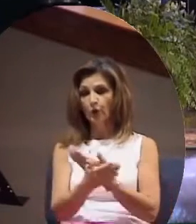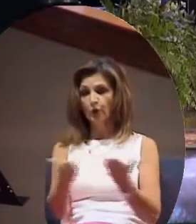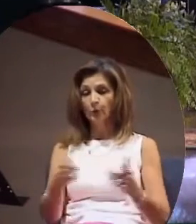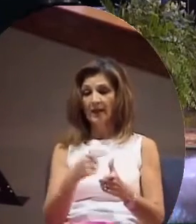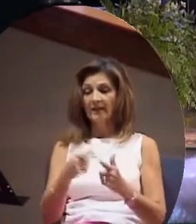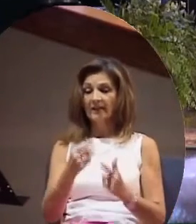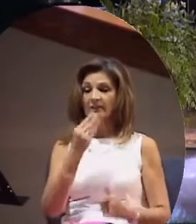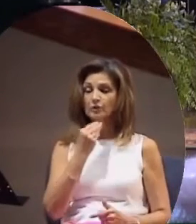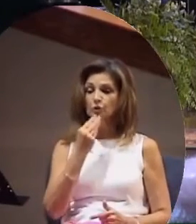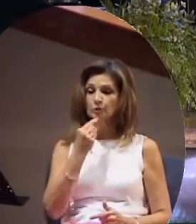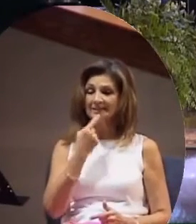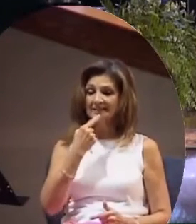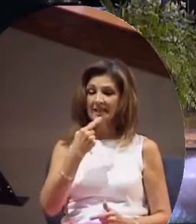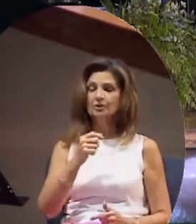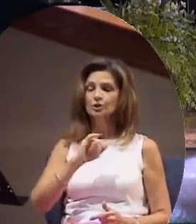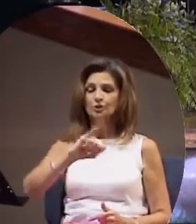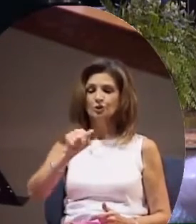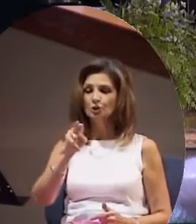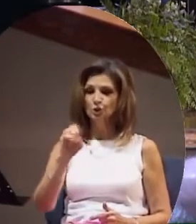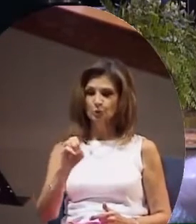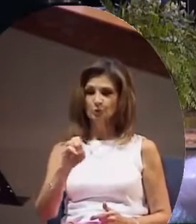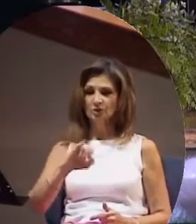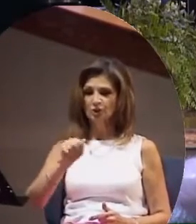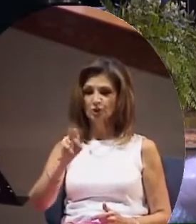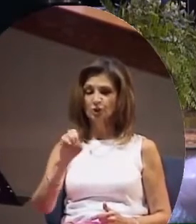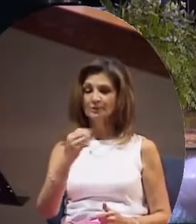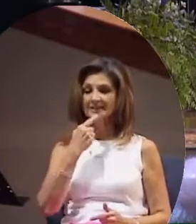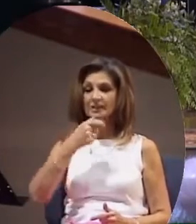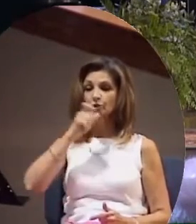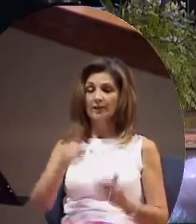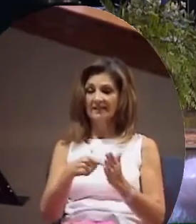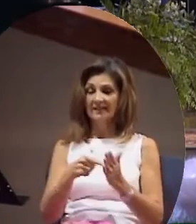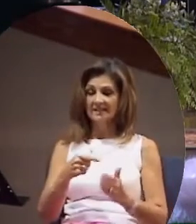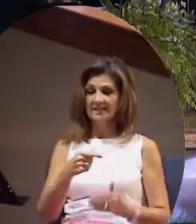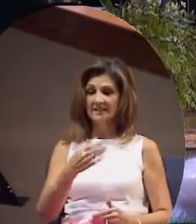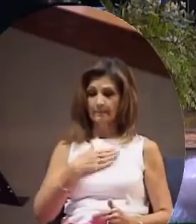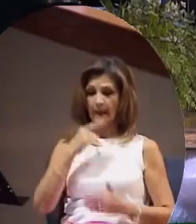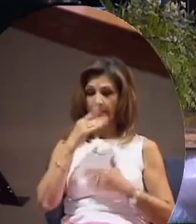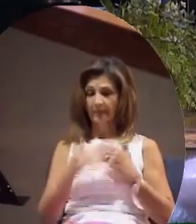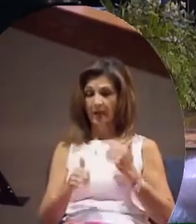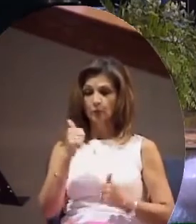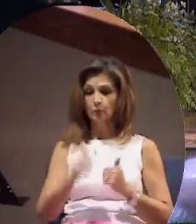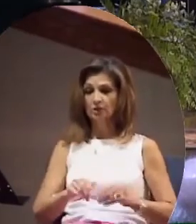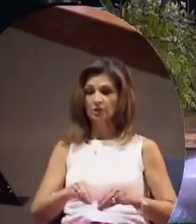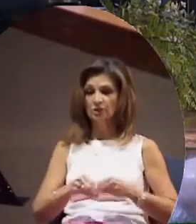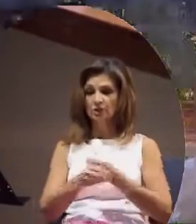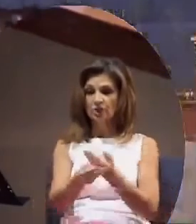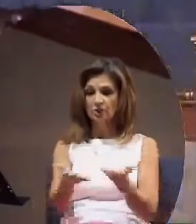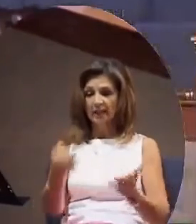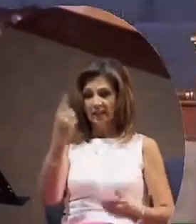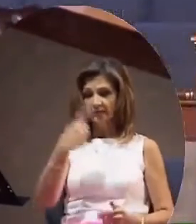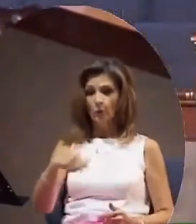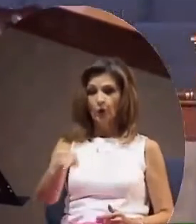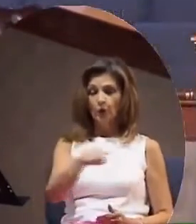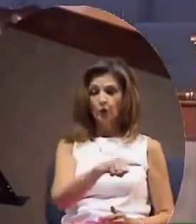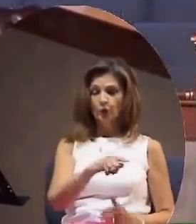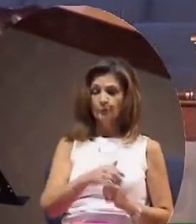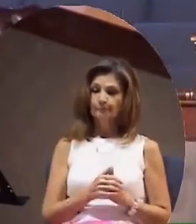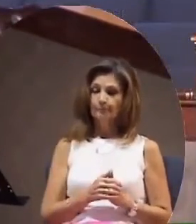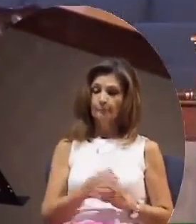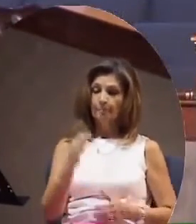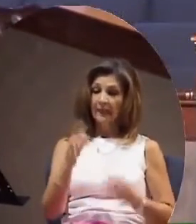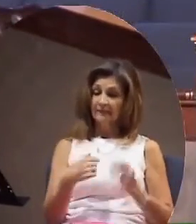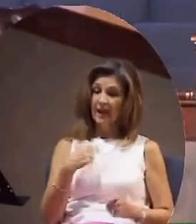the juice. And he said, drink, this is my blood, which was shed for you. And now, if I've got it right, this